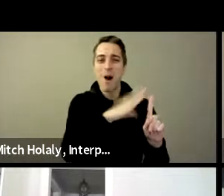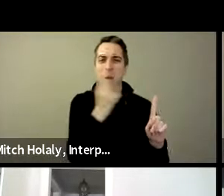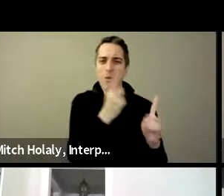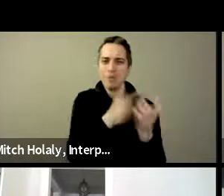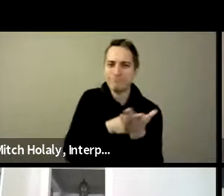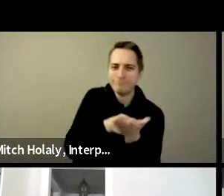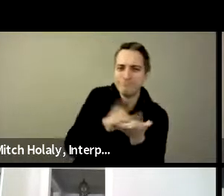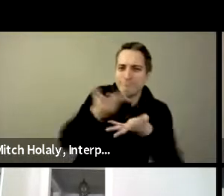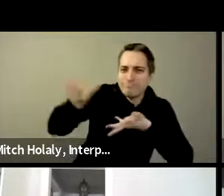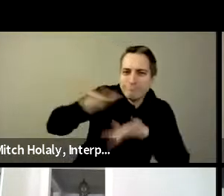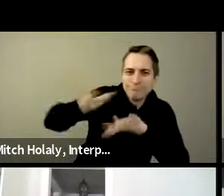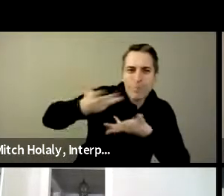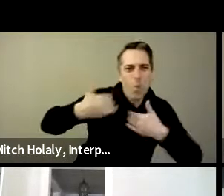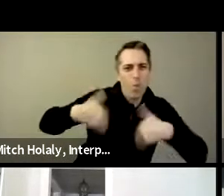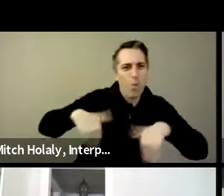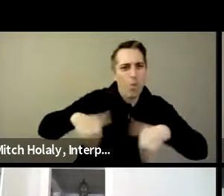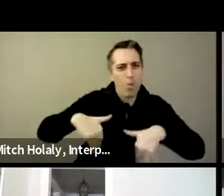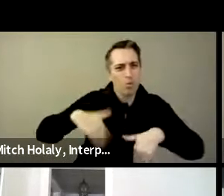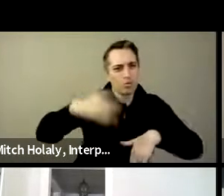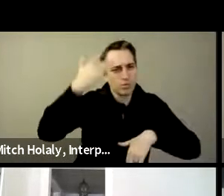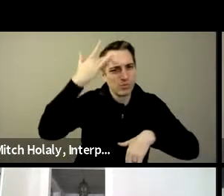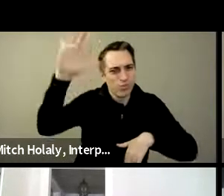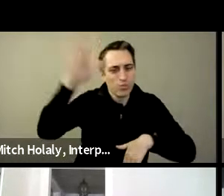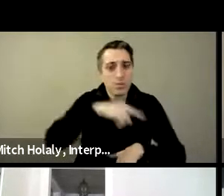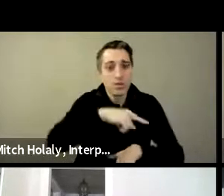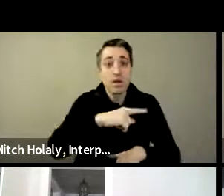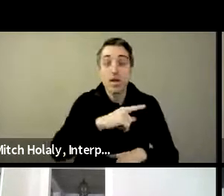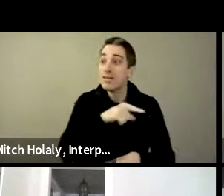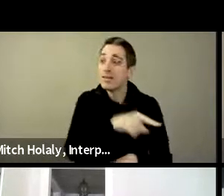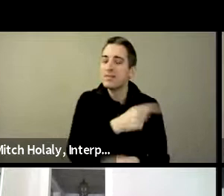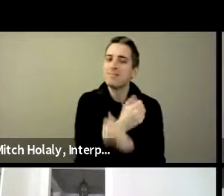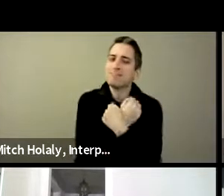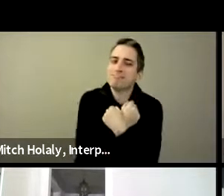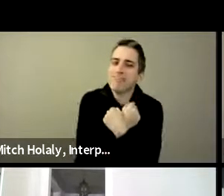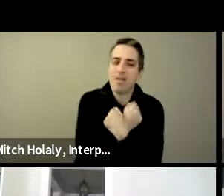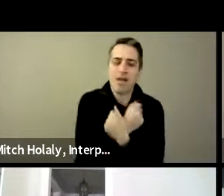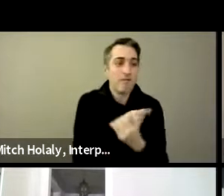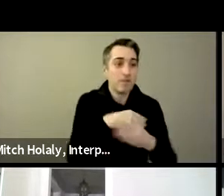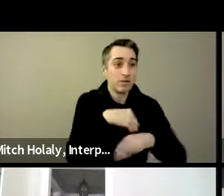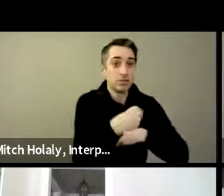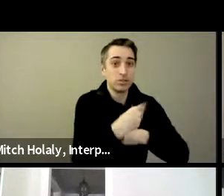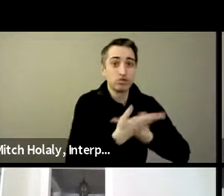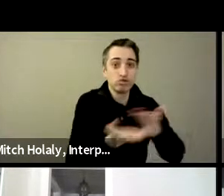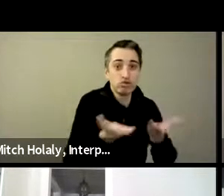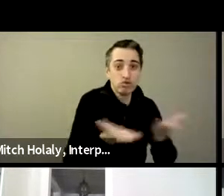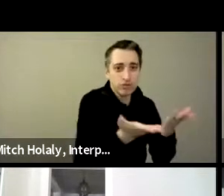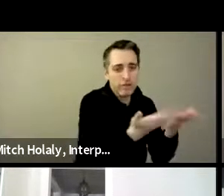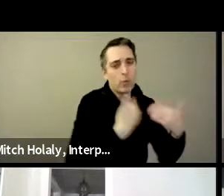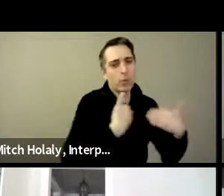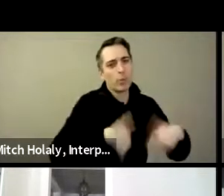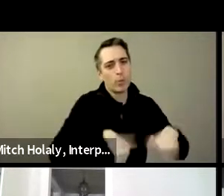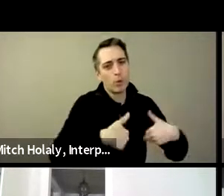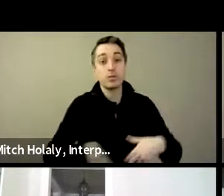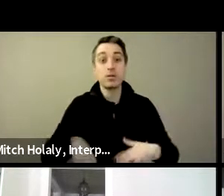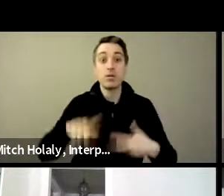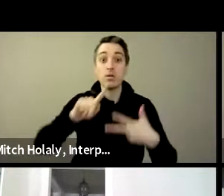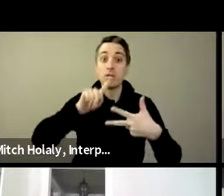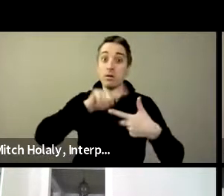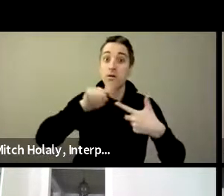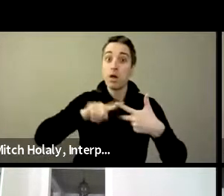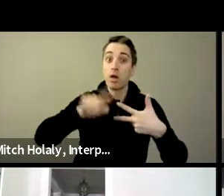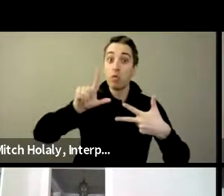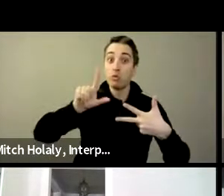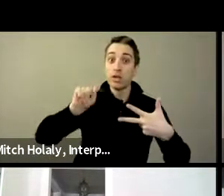how Sheriff Napoleon's love for the people he served was returned many times over. Lieutenant Governor Garland Gilchrist